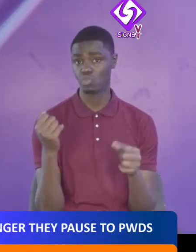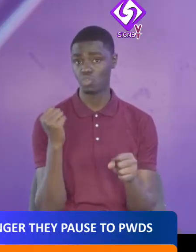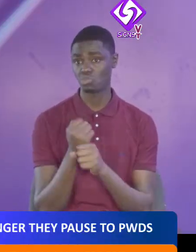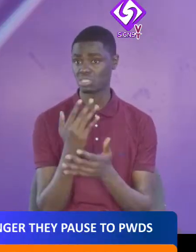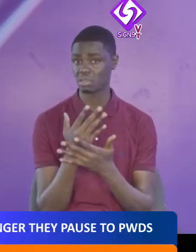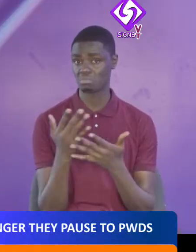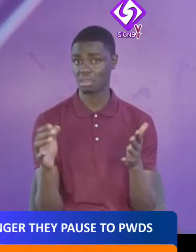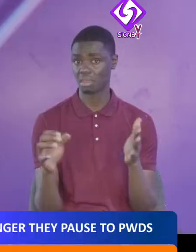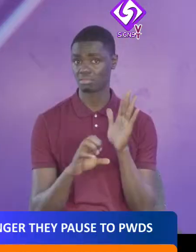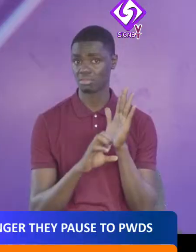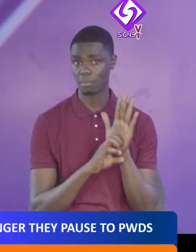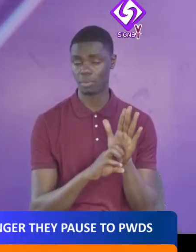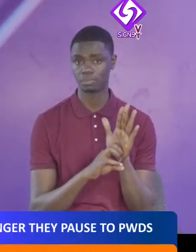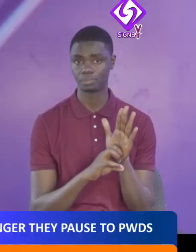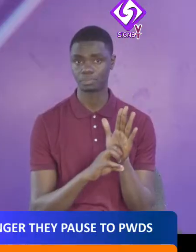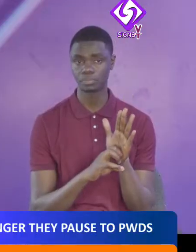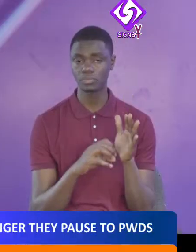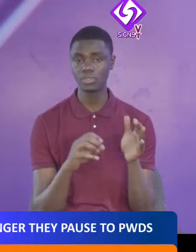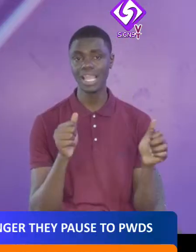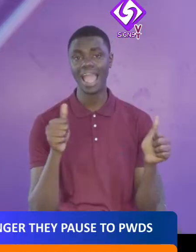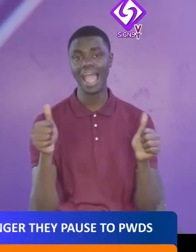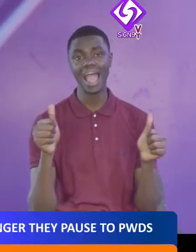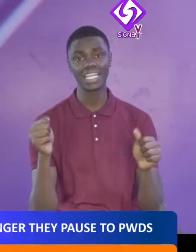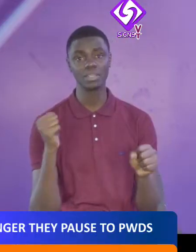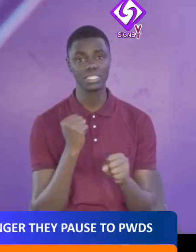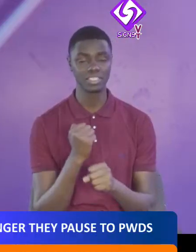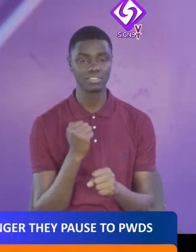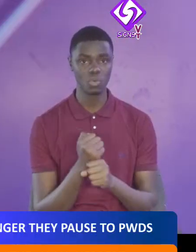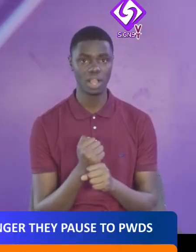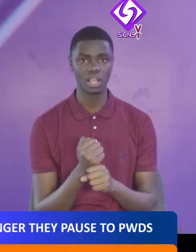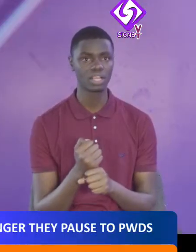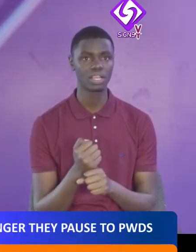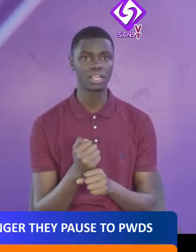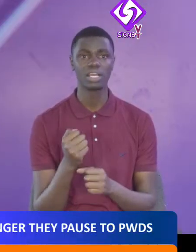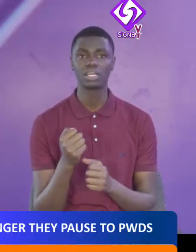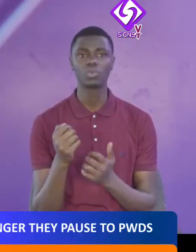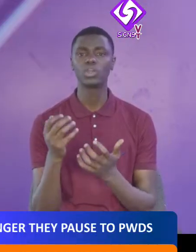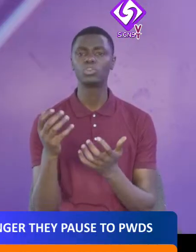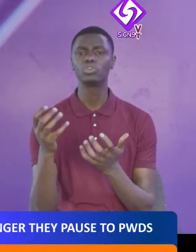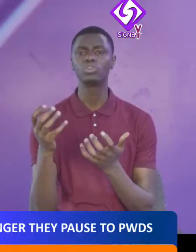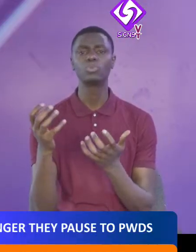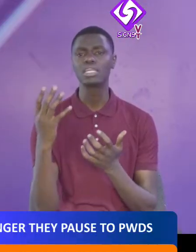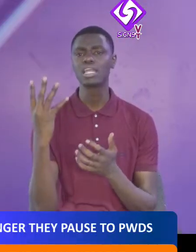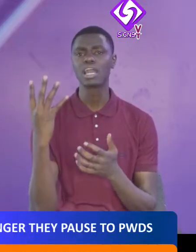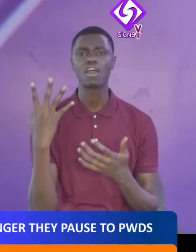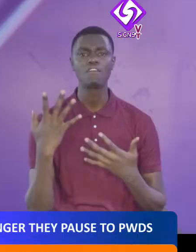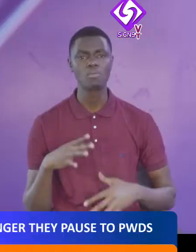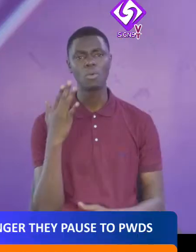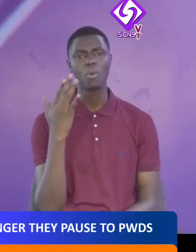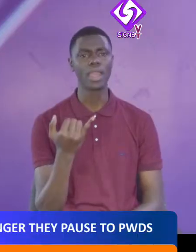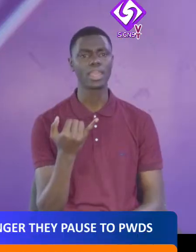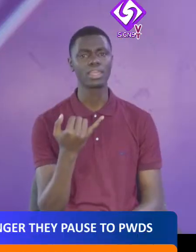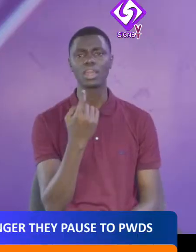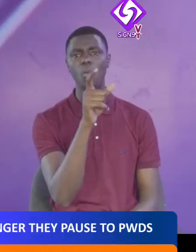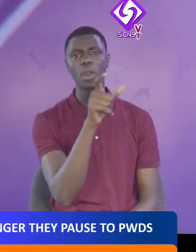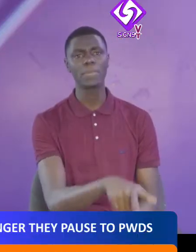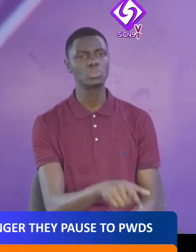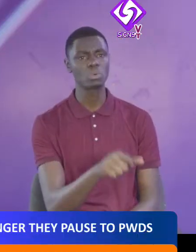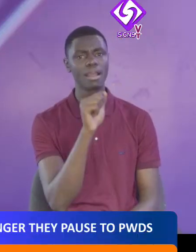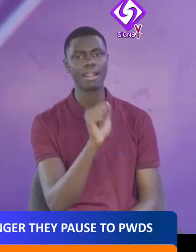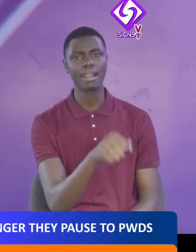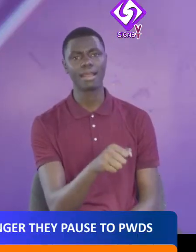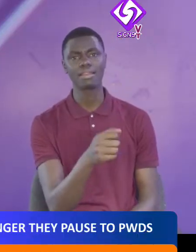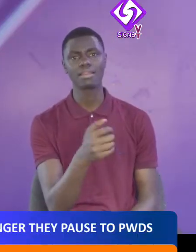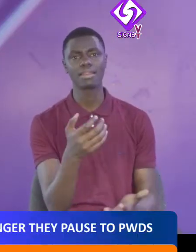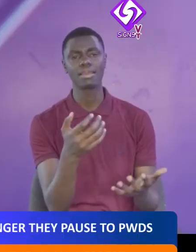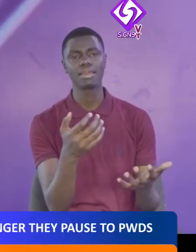like, let's say, administrative work, Yeah. why do I need 4 people? Yet I can have one person, and the AI will be able to help them